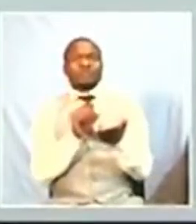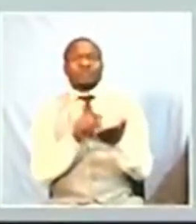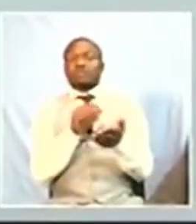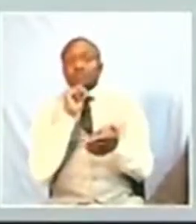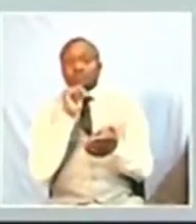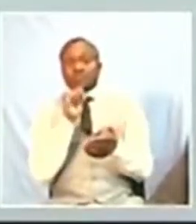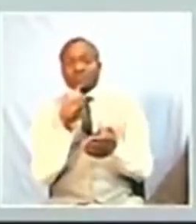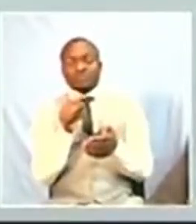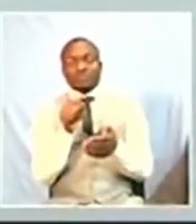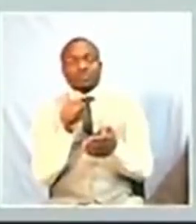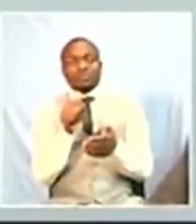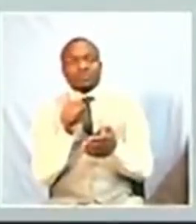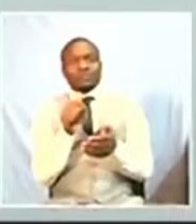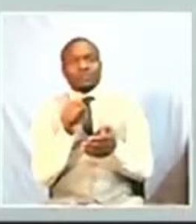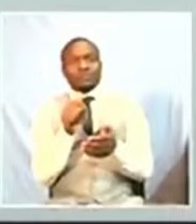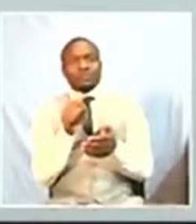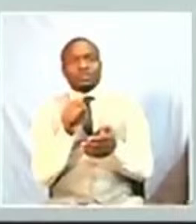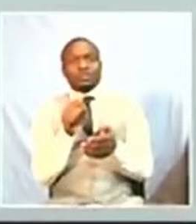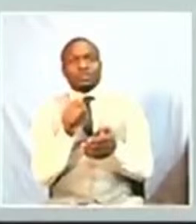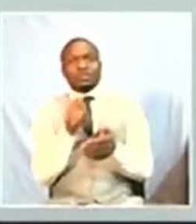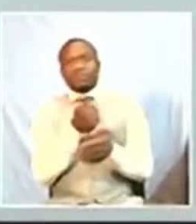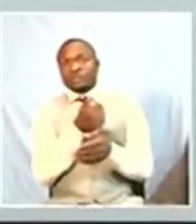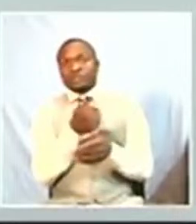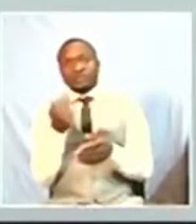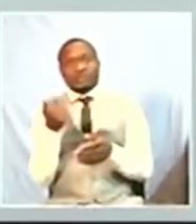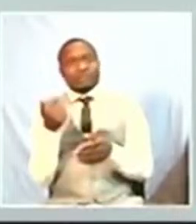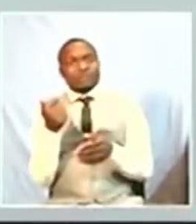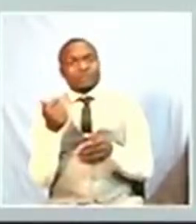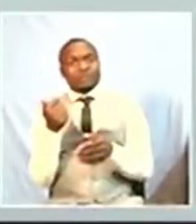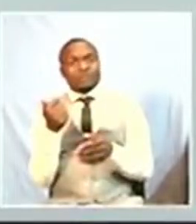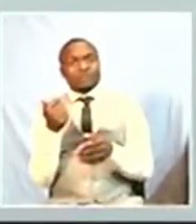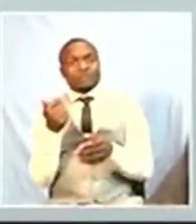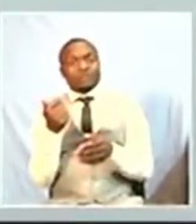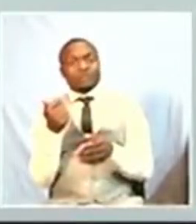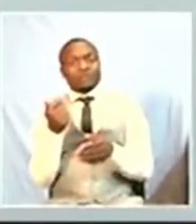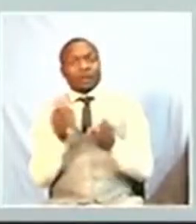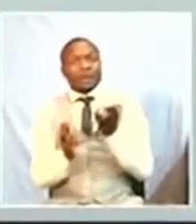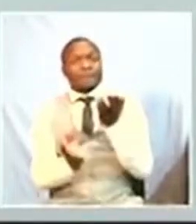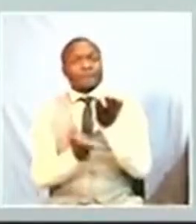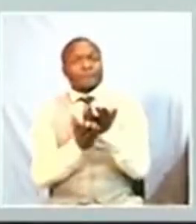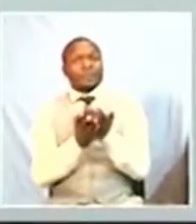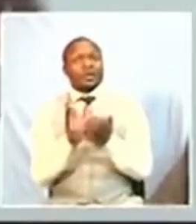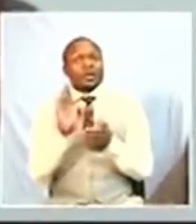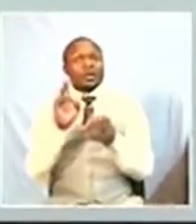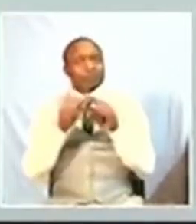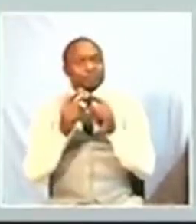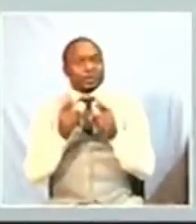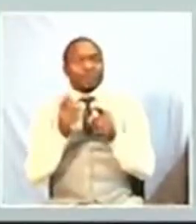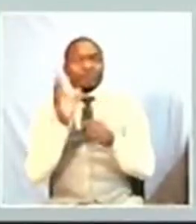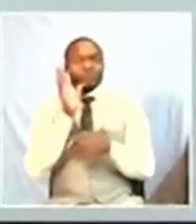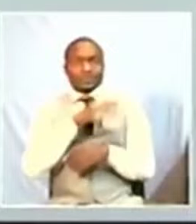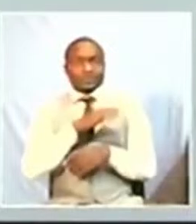in the other ledger on the Appendix 7, but they were done.